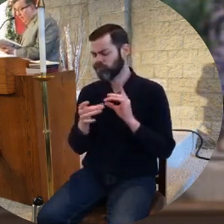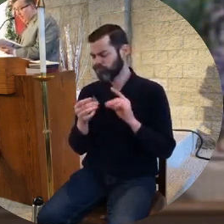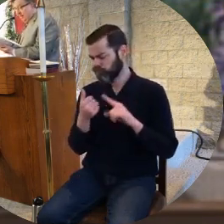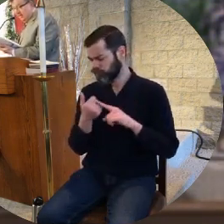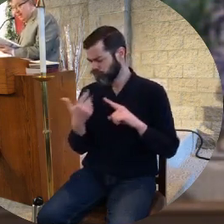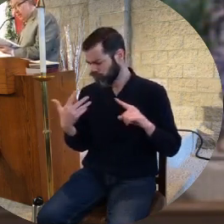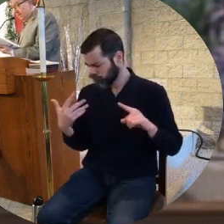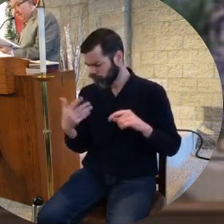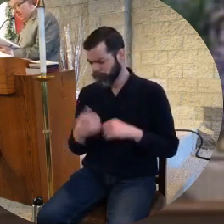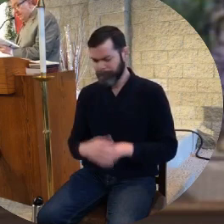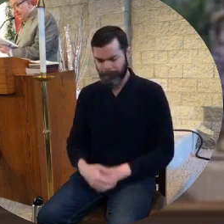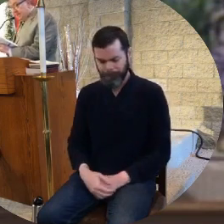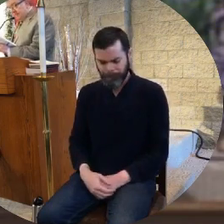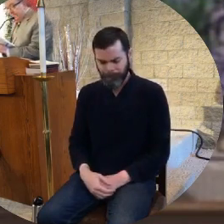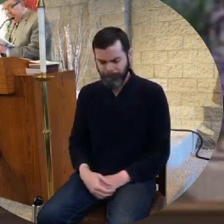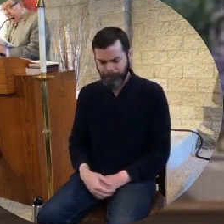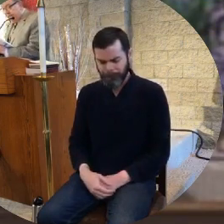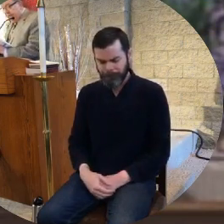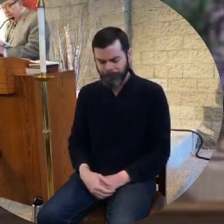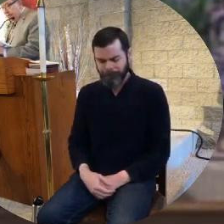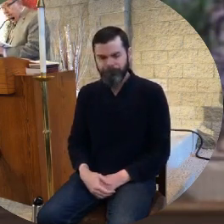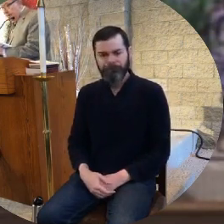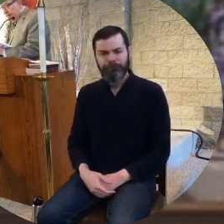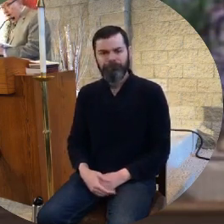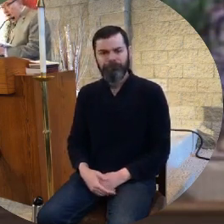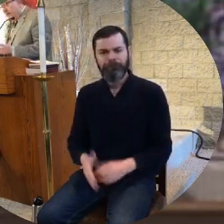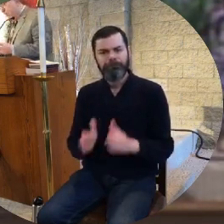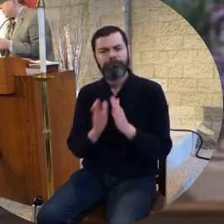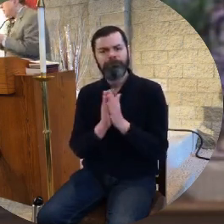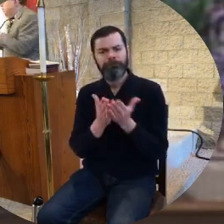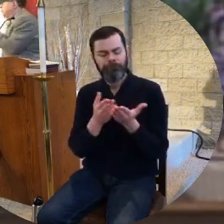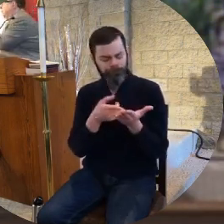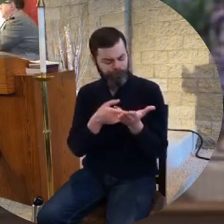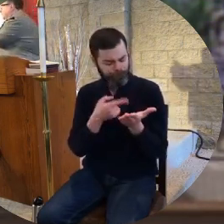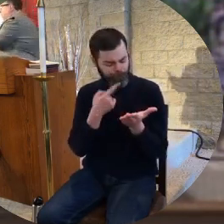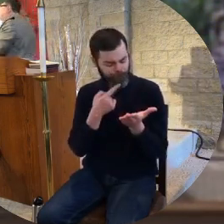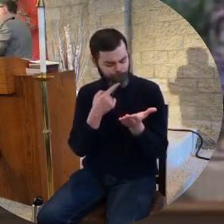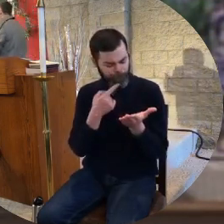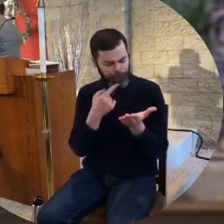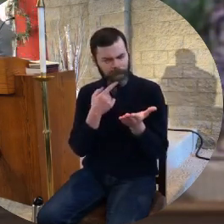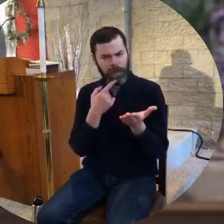about what he has to say about that. He says, as we continue to work